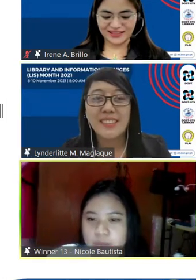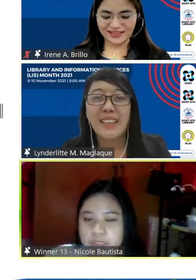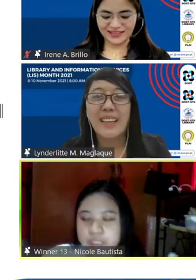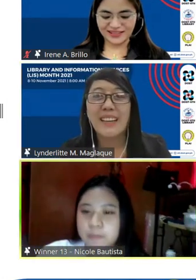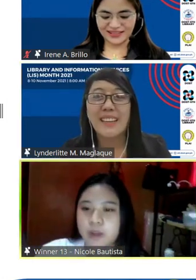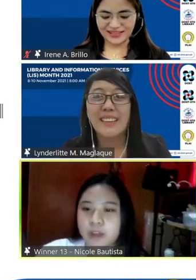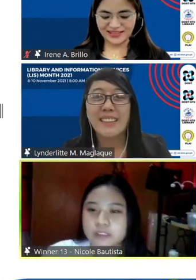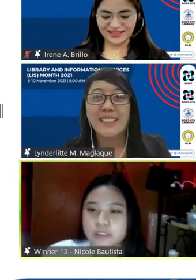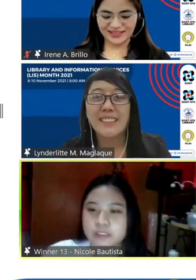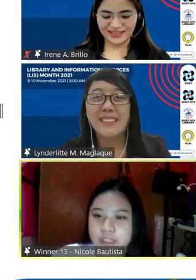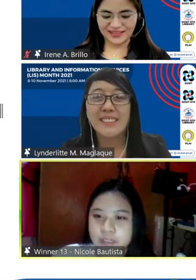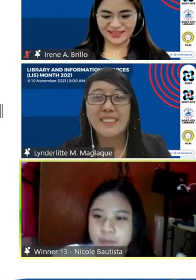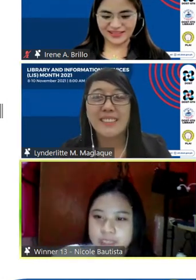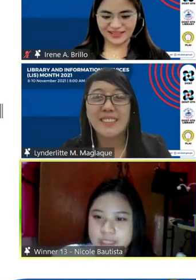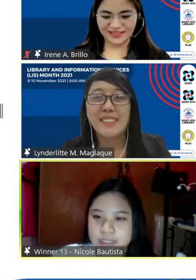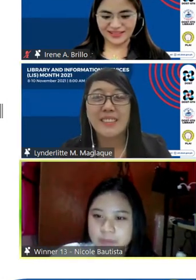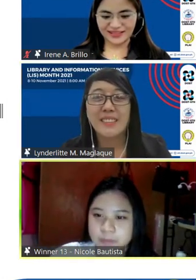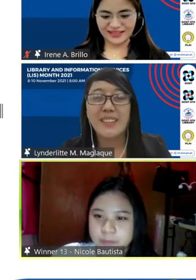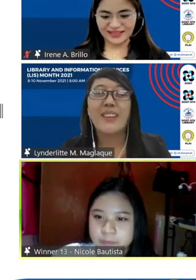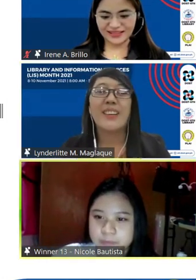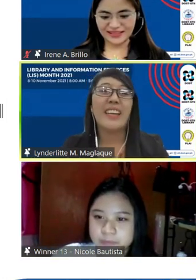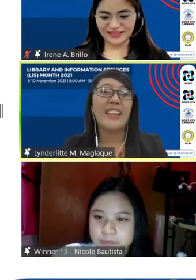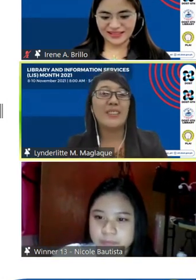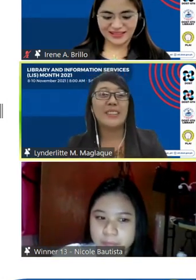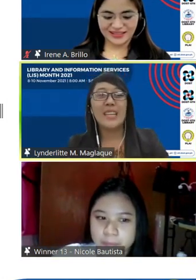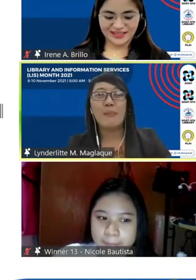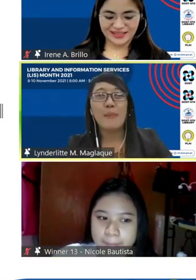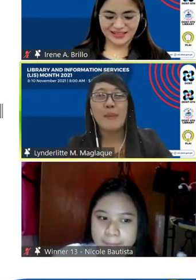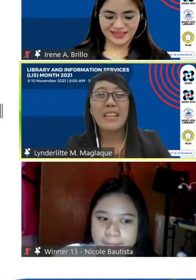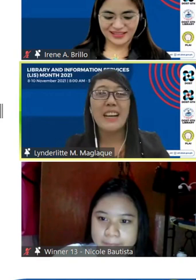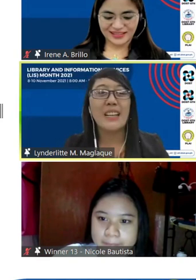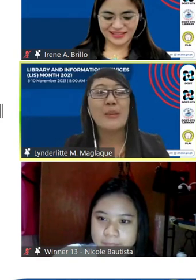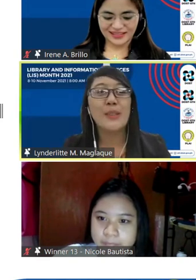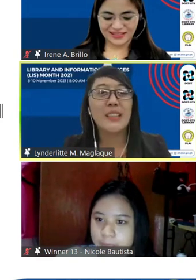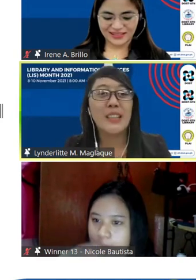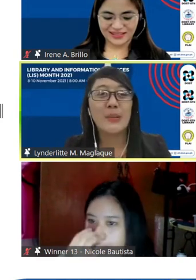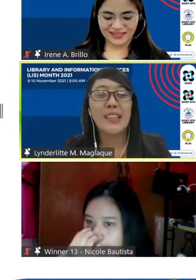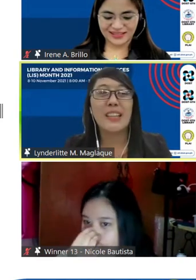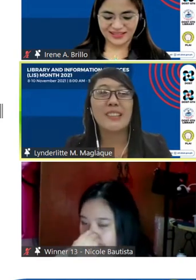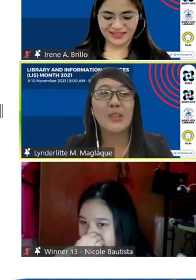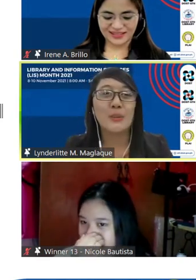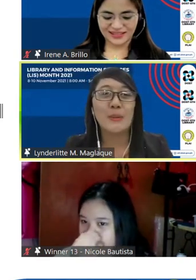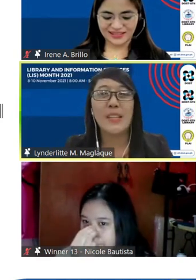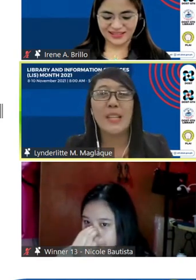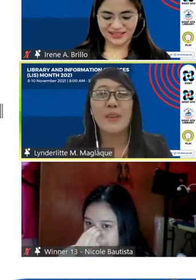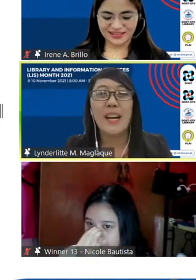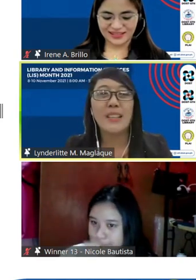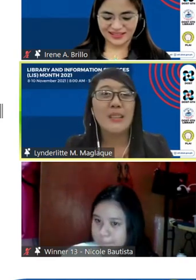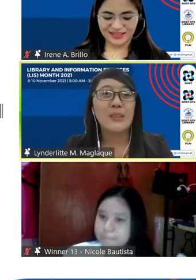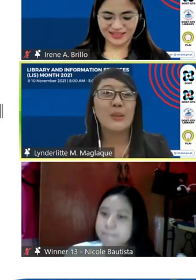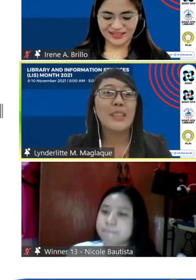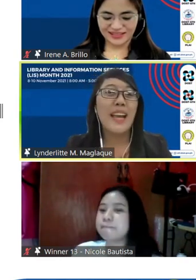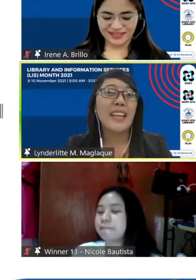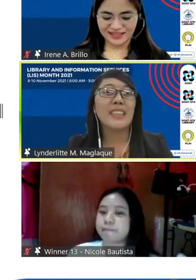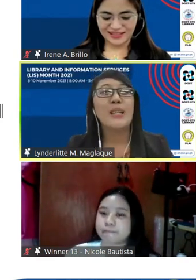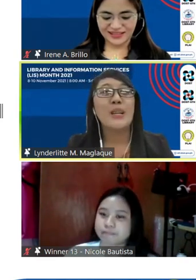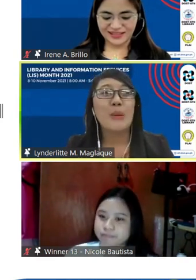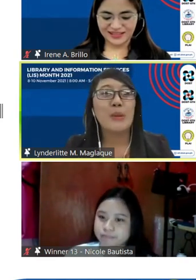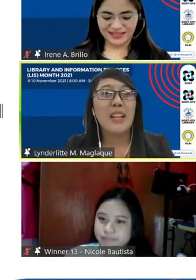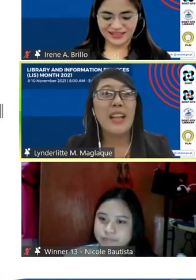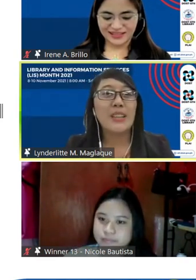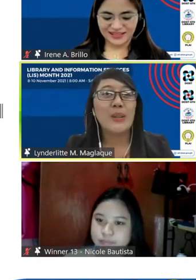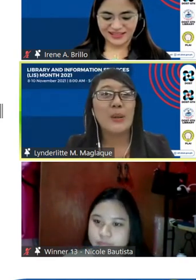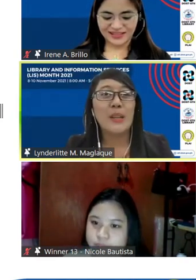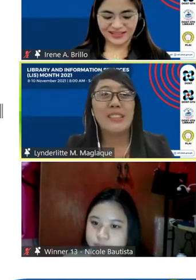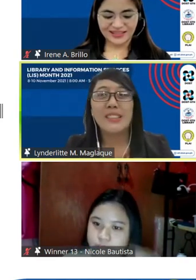Opo. Umattend po ako ng isang beses. Okay. Yun. Kaya familiar. Alam po, nag-request ang Lyceum of Palabang. So with that,